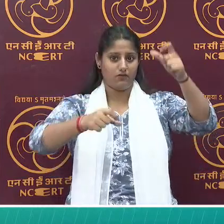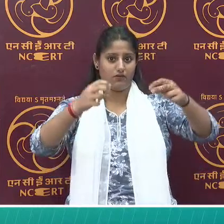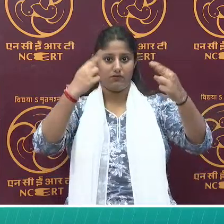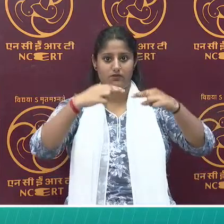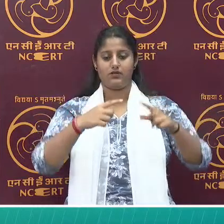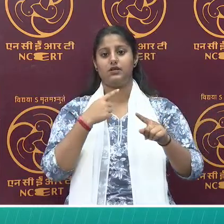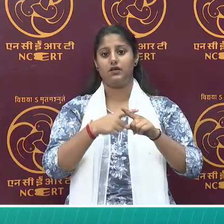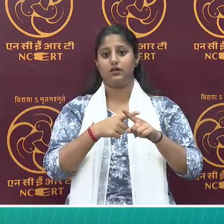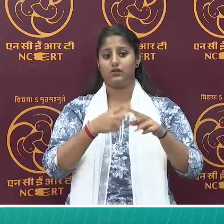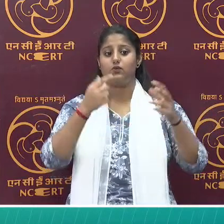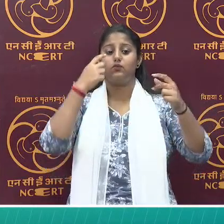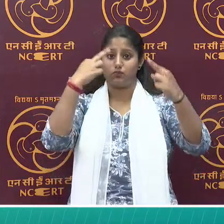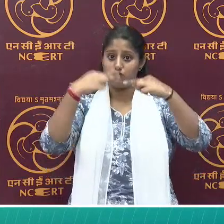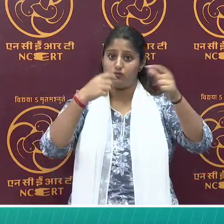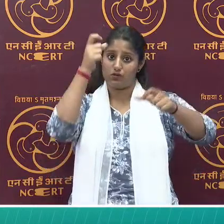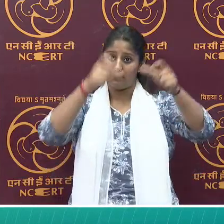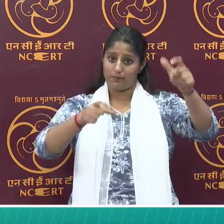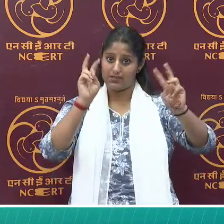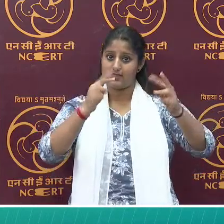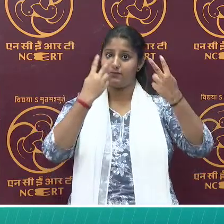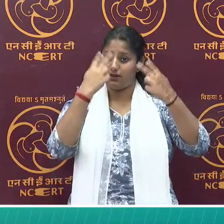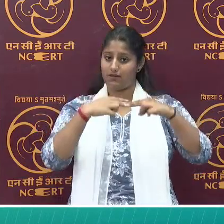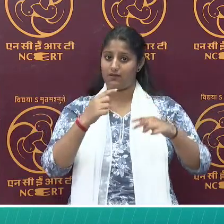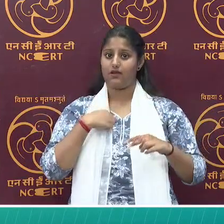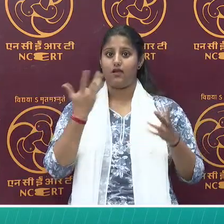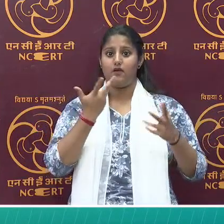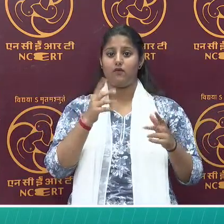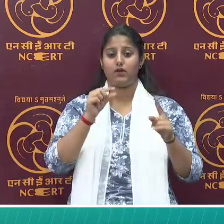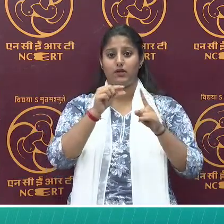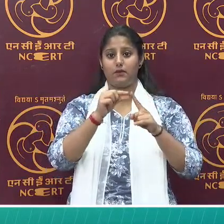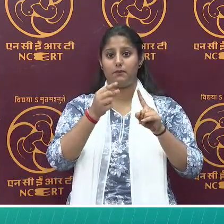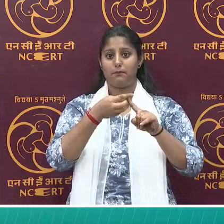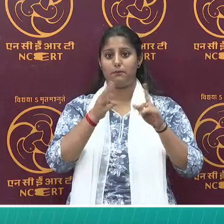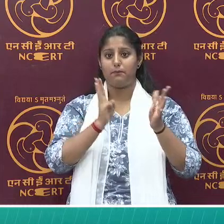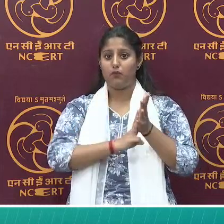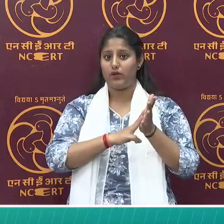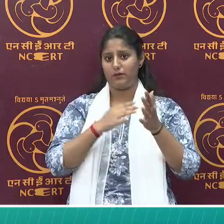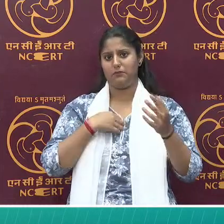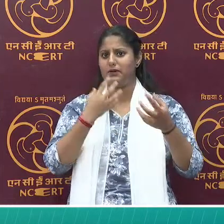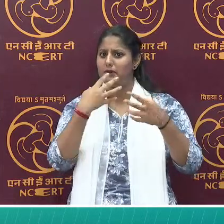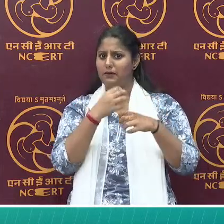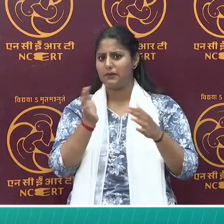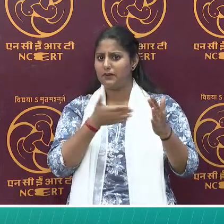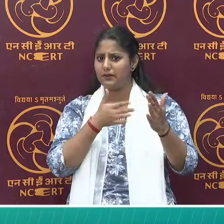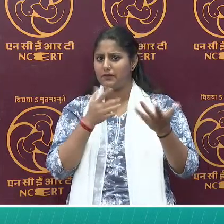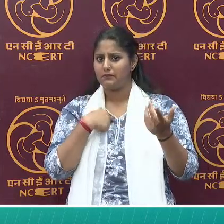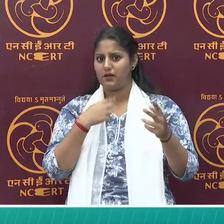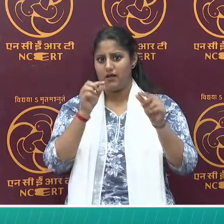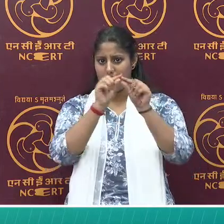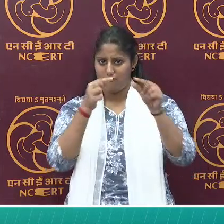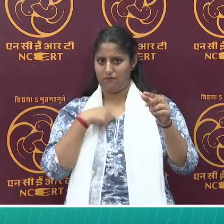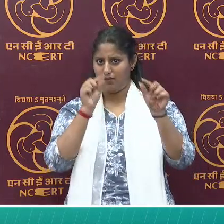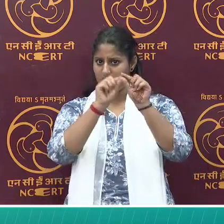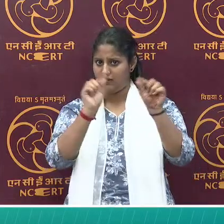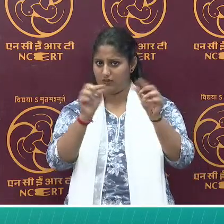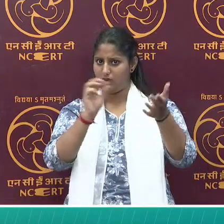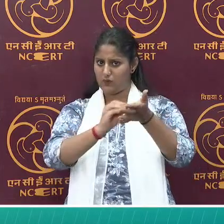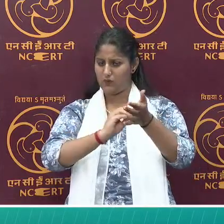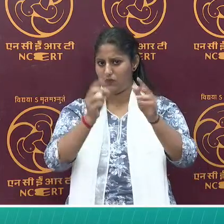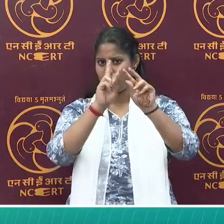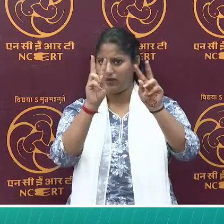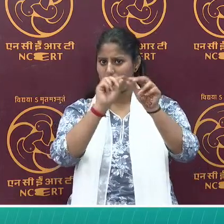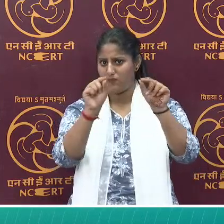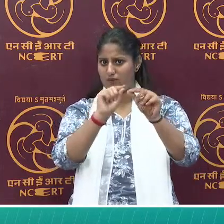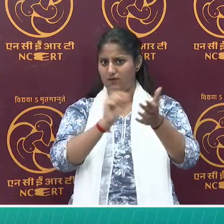educators who are watching us. Why can't we make a poem out of these steps? I have written 2 lines. Let us see if our